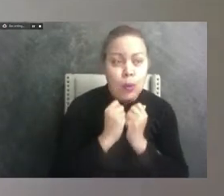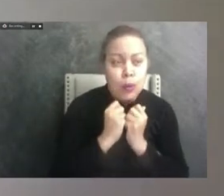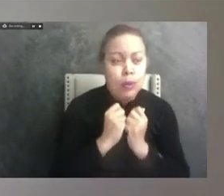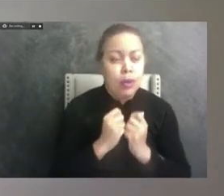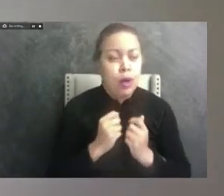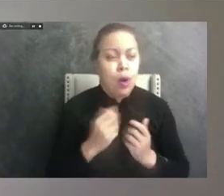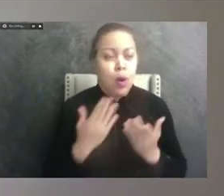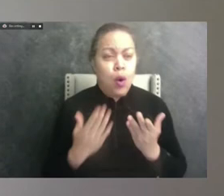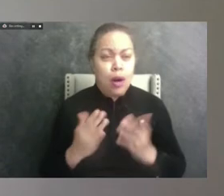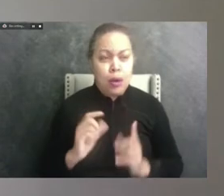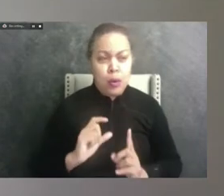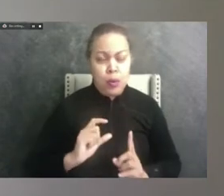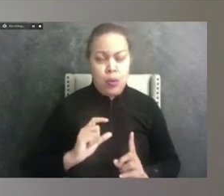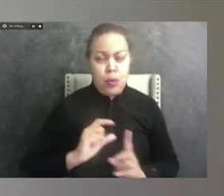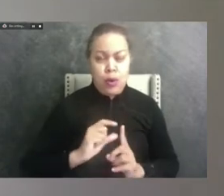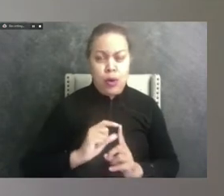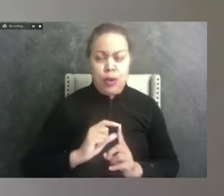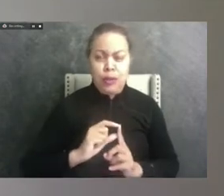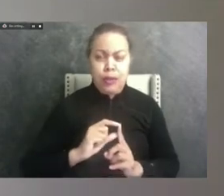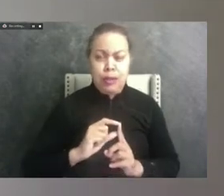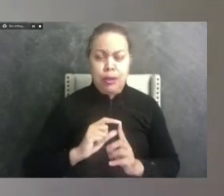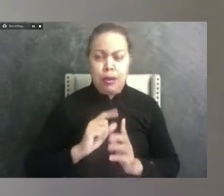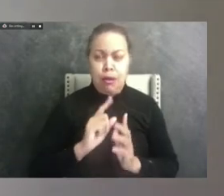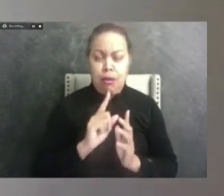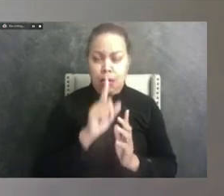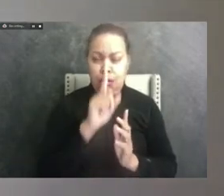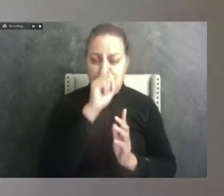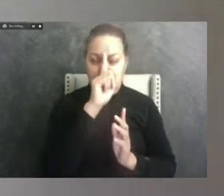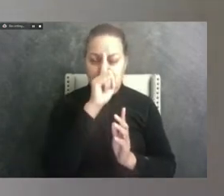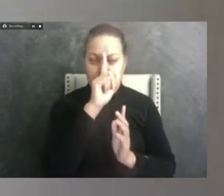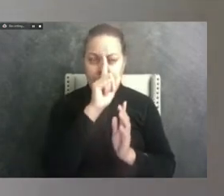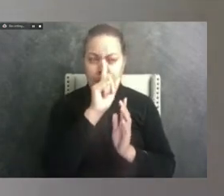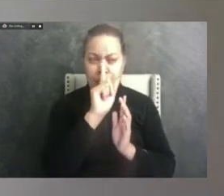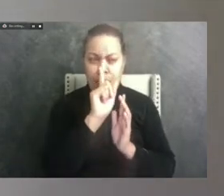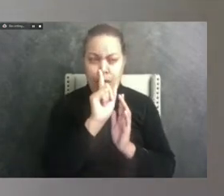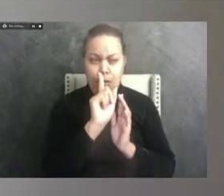or that the words just